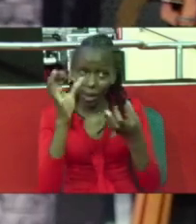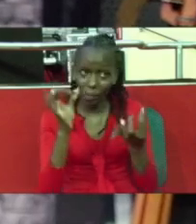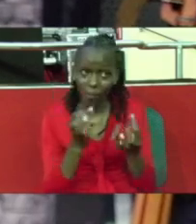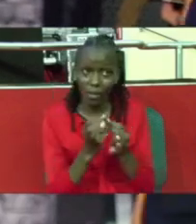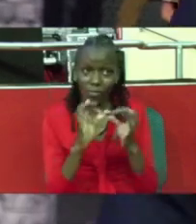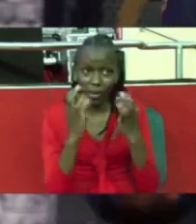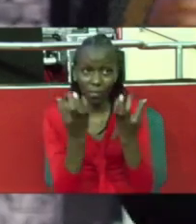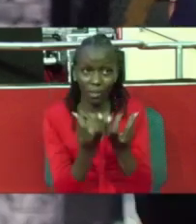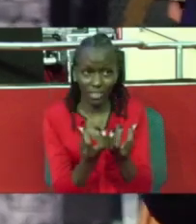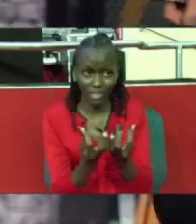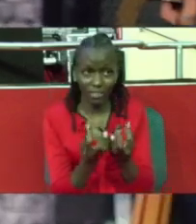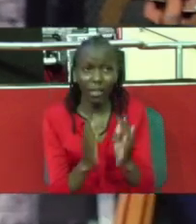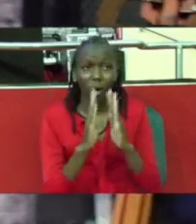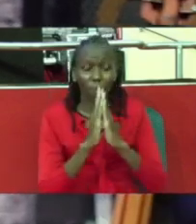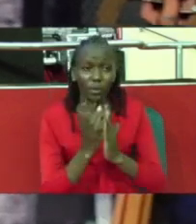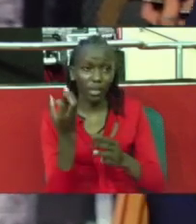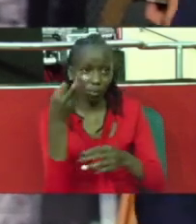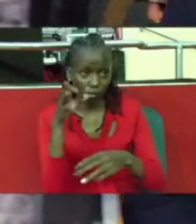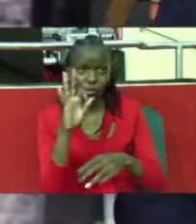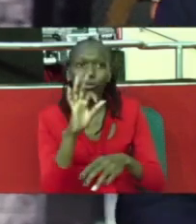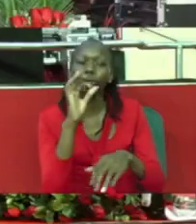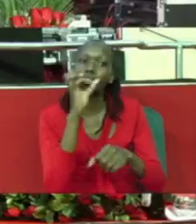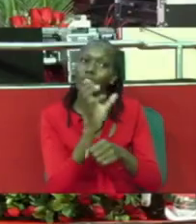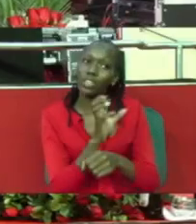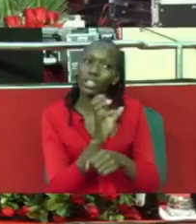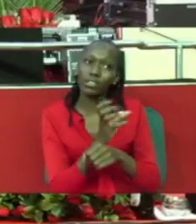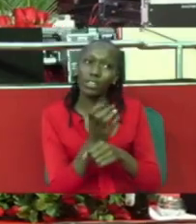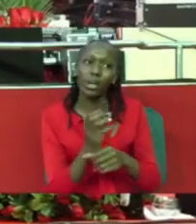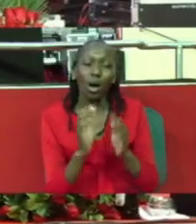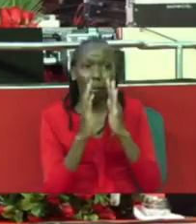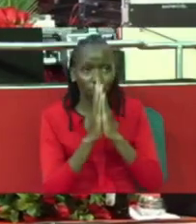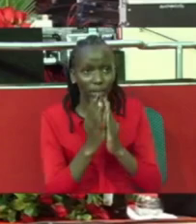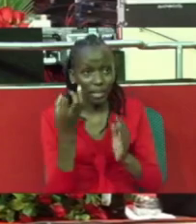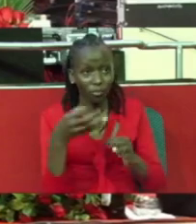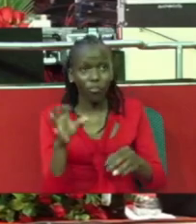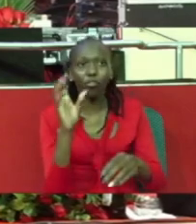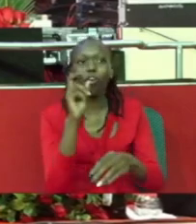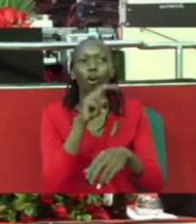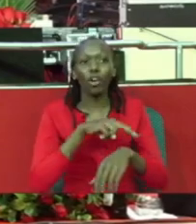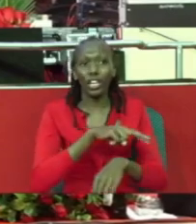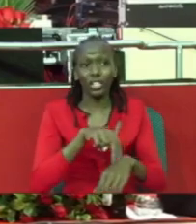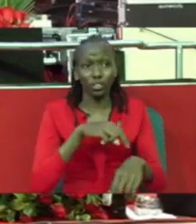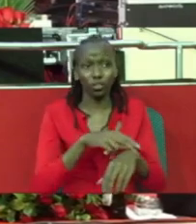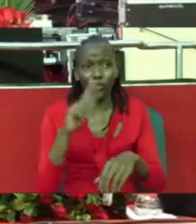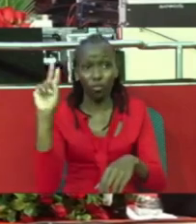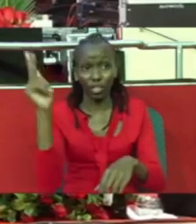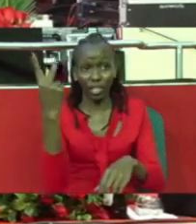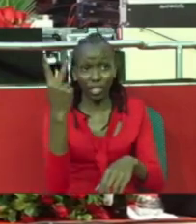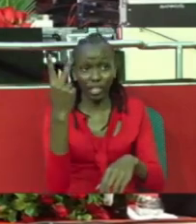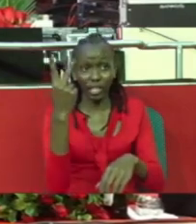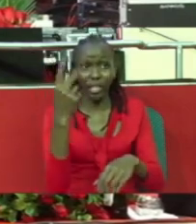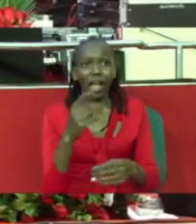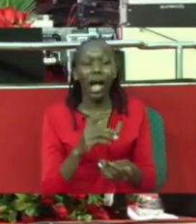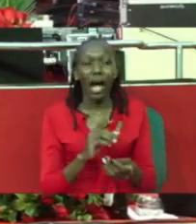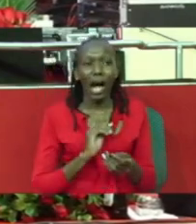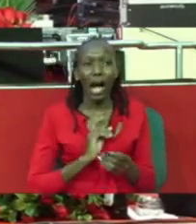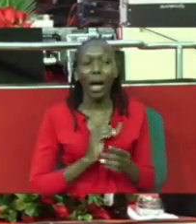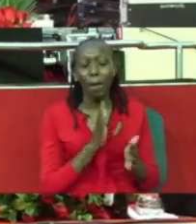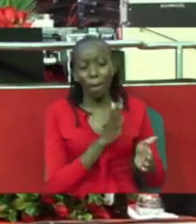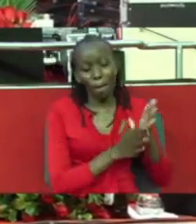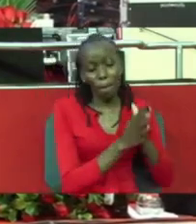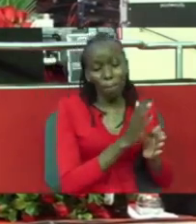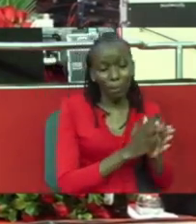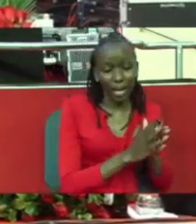the church. Nitaombea kanisa. I will pray for the nation of Kenya. Nitaombea taifa la Kenya. We must burn the destiny of the nation. Ni lazima